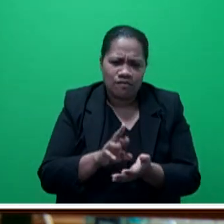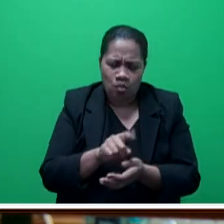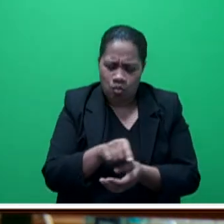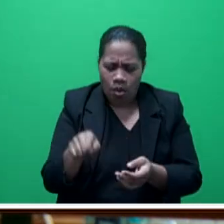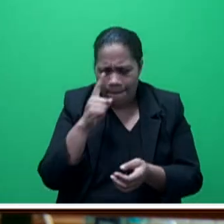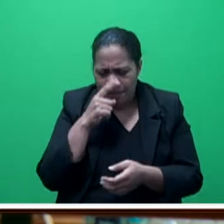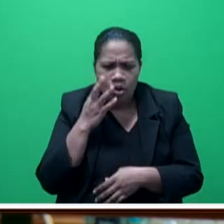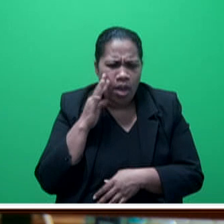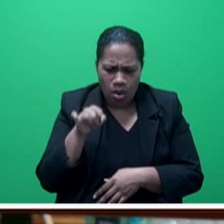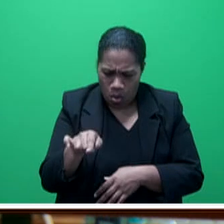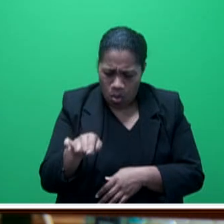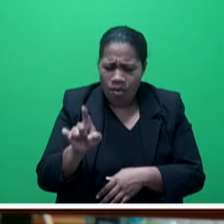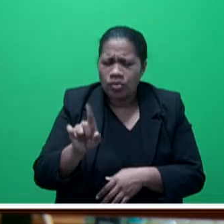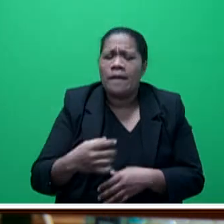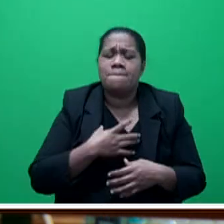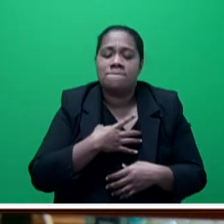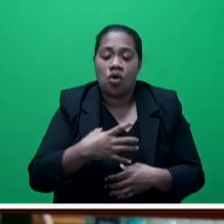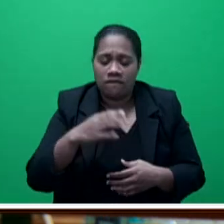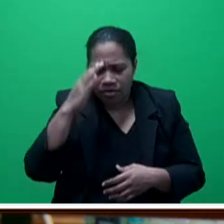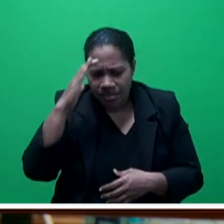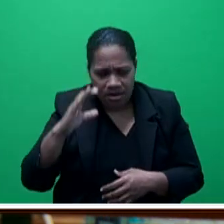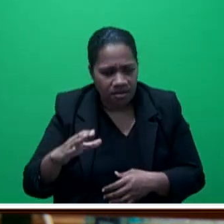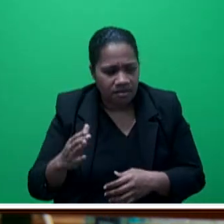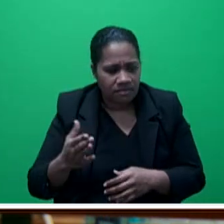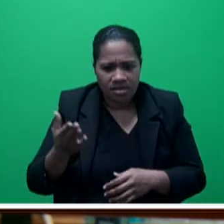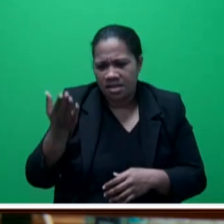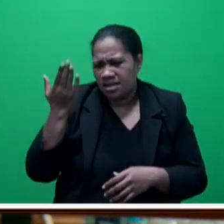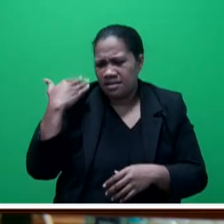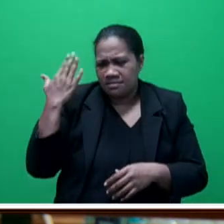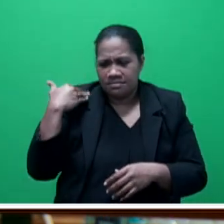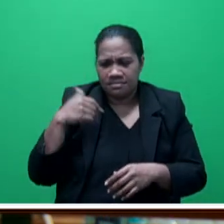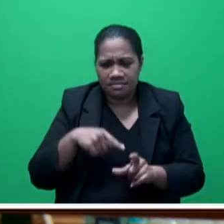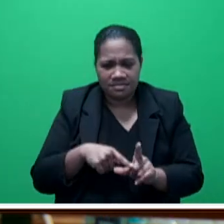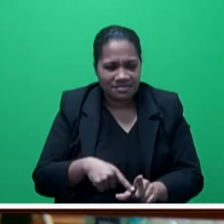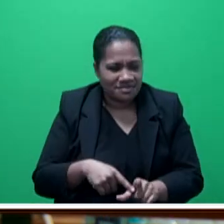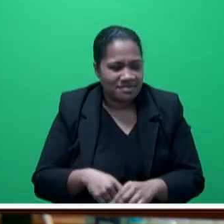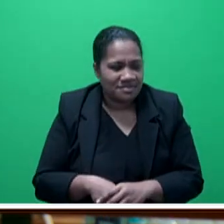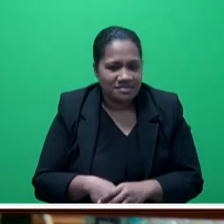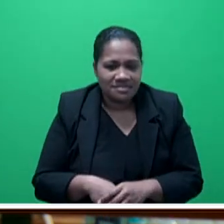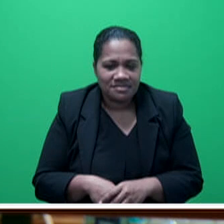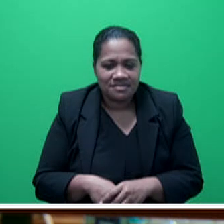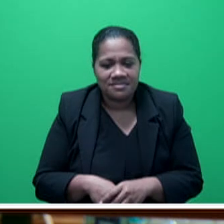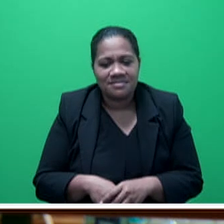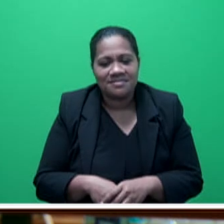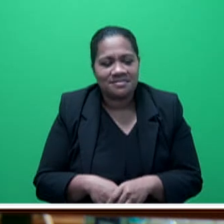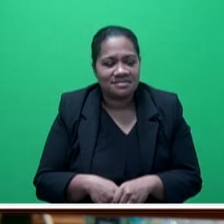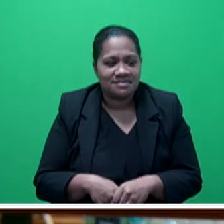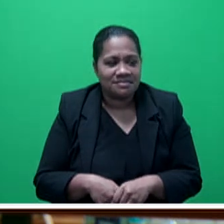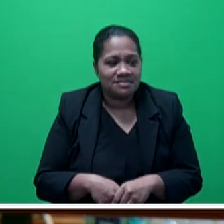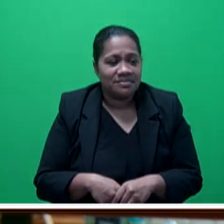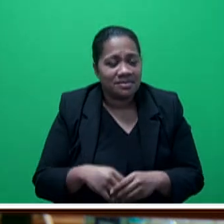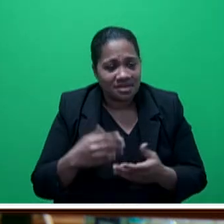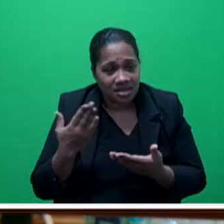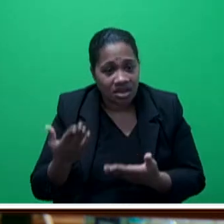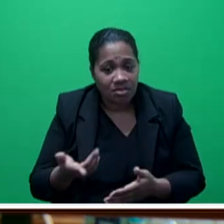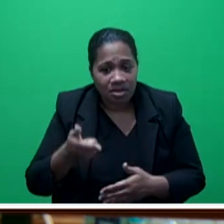has done more for the country in the last 2 months than Honourable Keringere Tambua has done in her entire life. Honourable Lenona needs